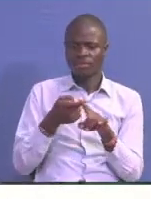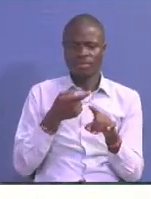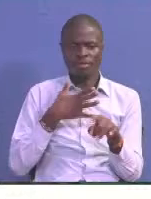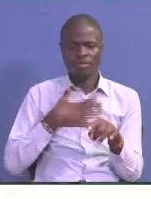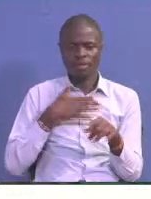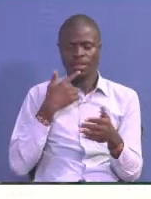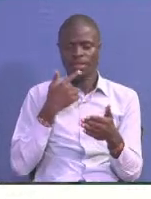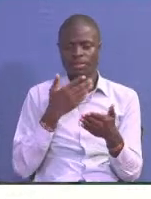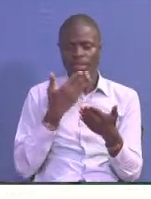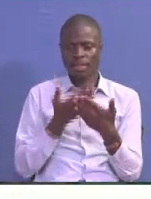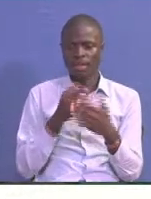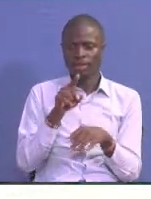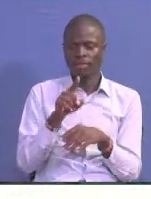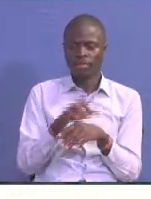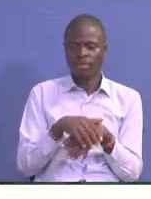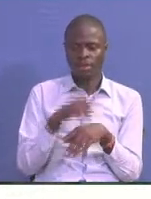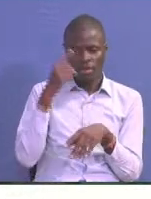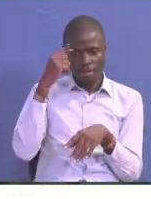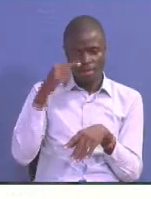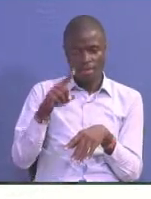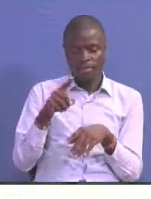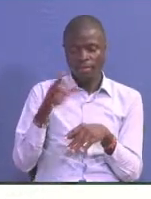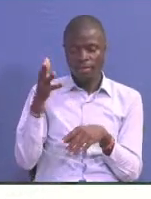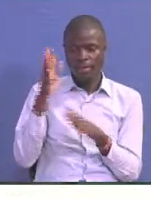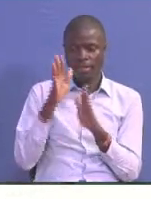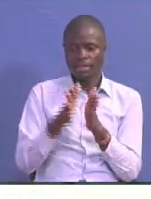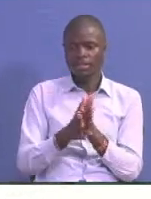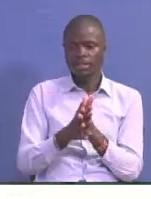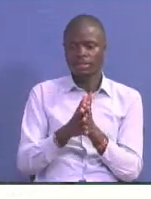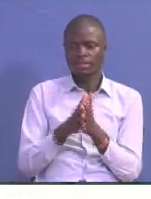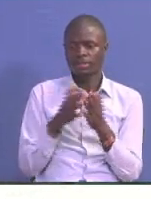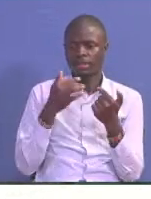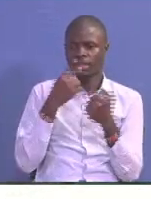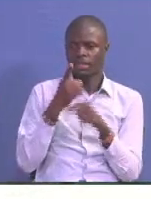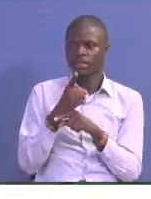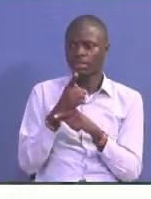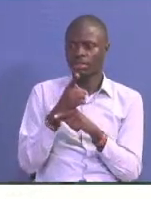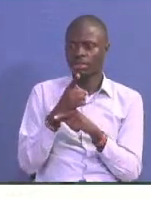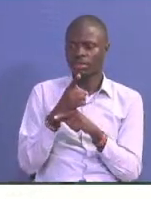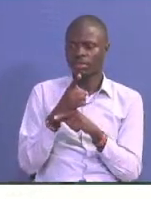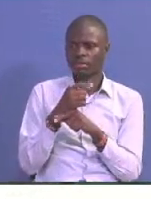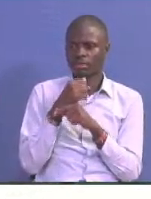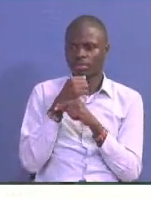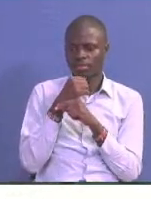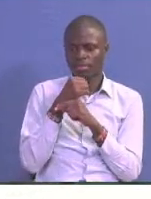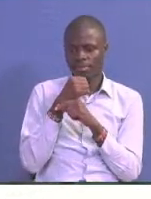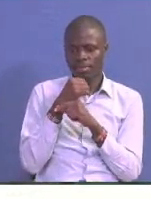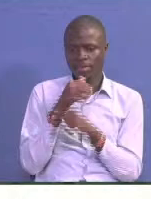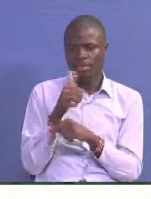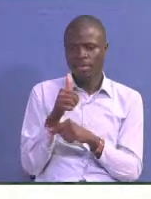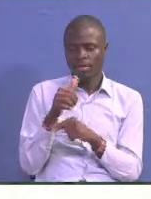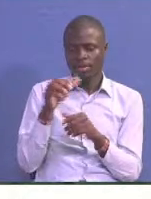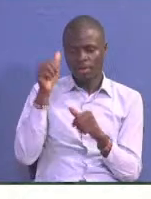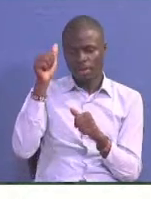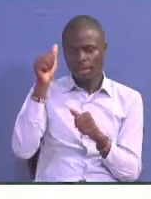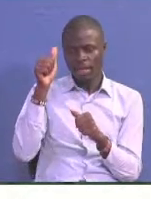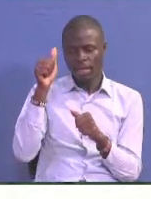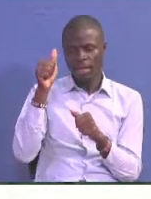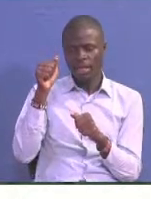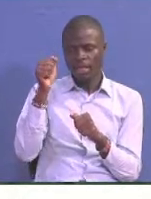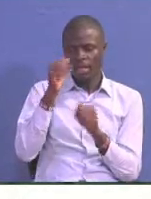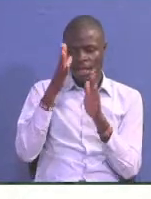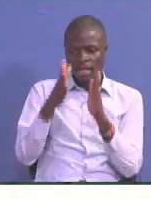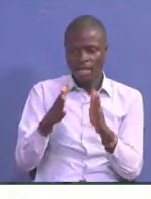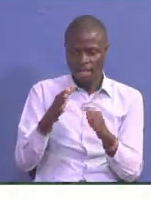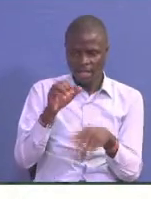is to appreciate you for the lecture. They say, where an elder can see